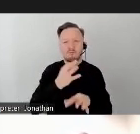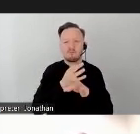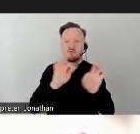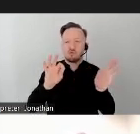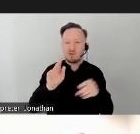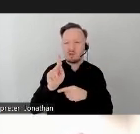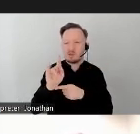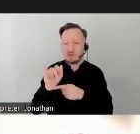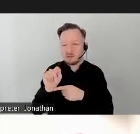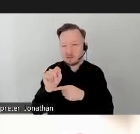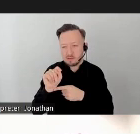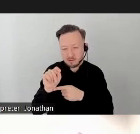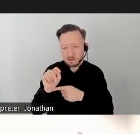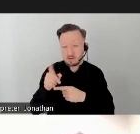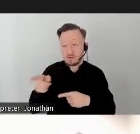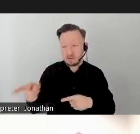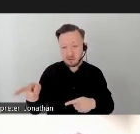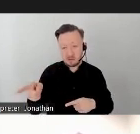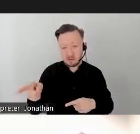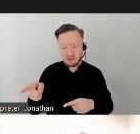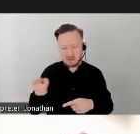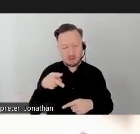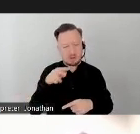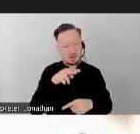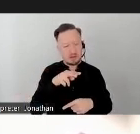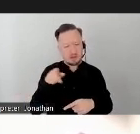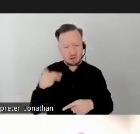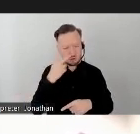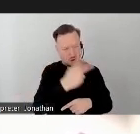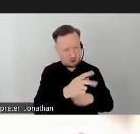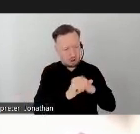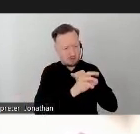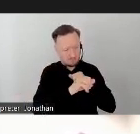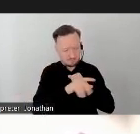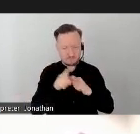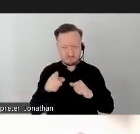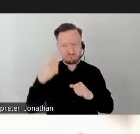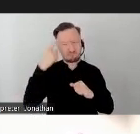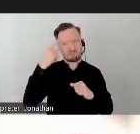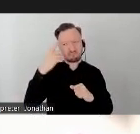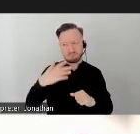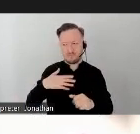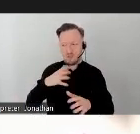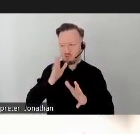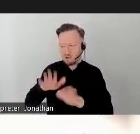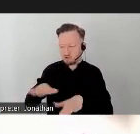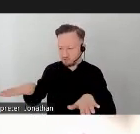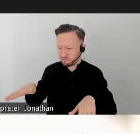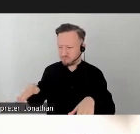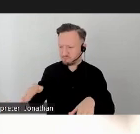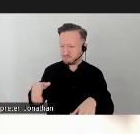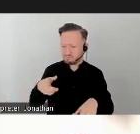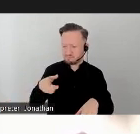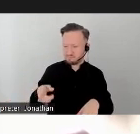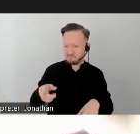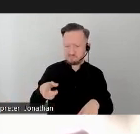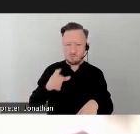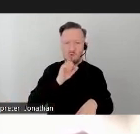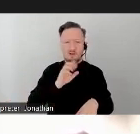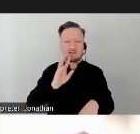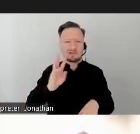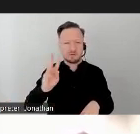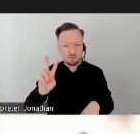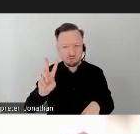and really took a look at his grandchildren. He was 62 years of age, great fit, no